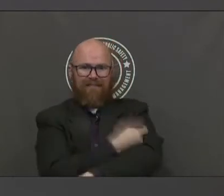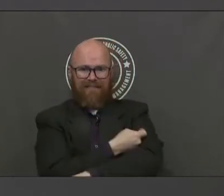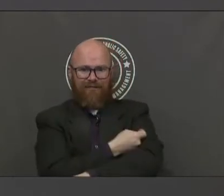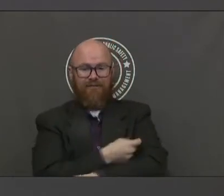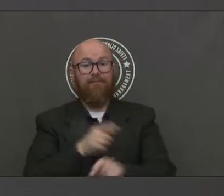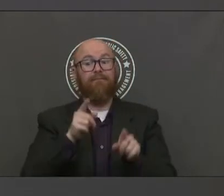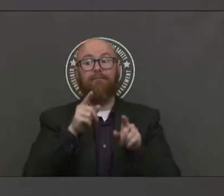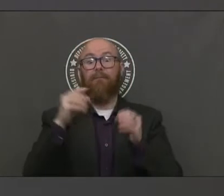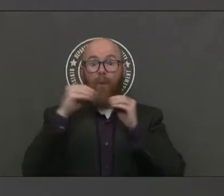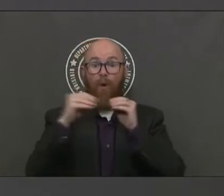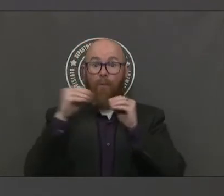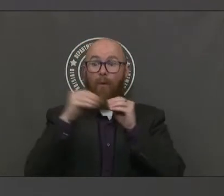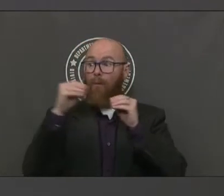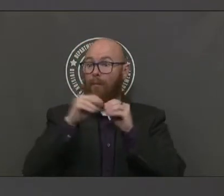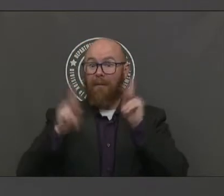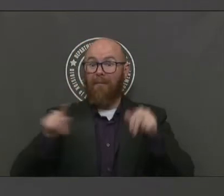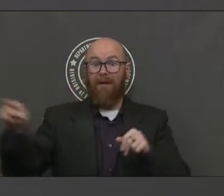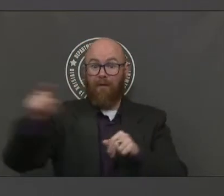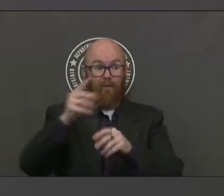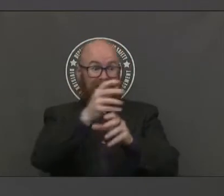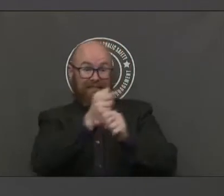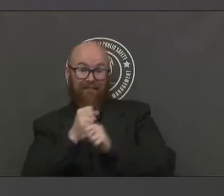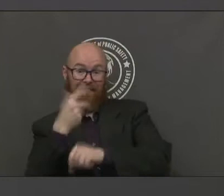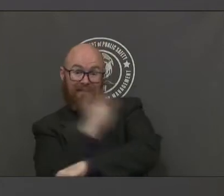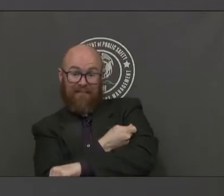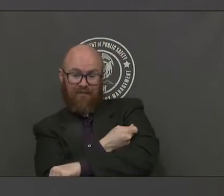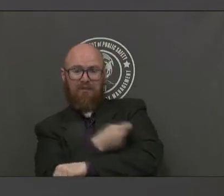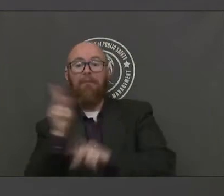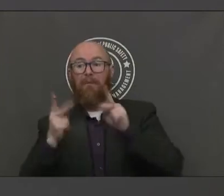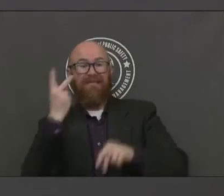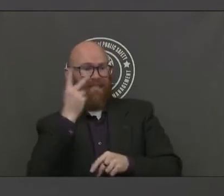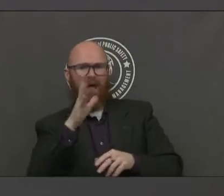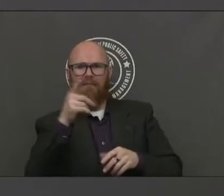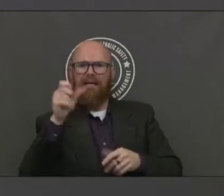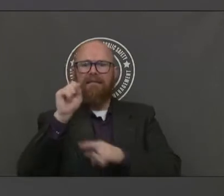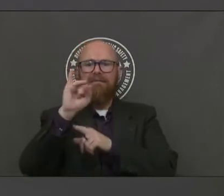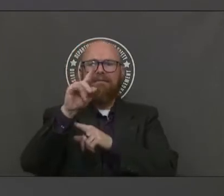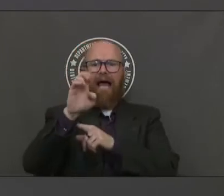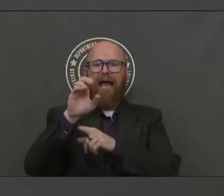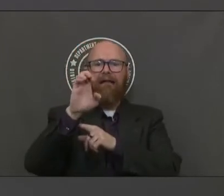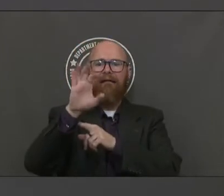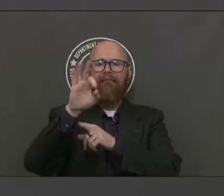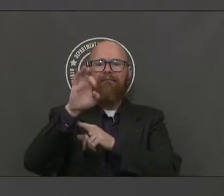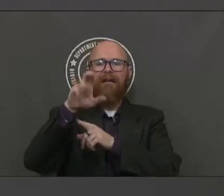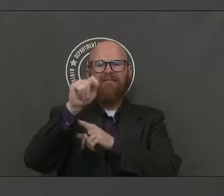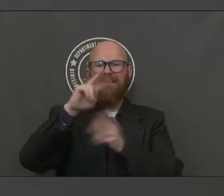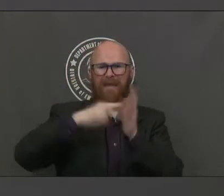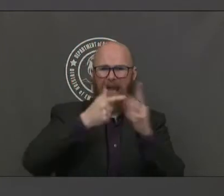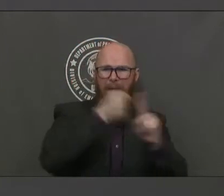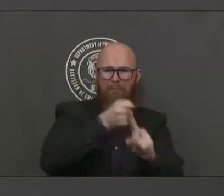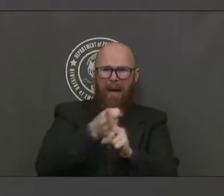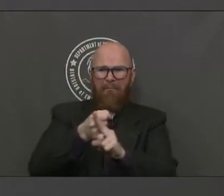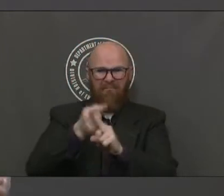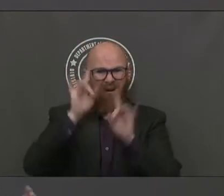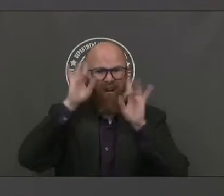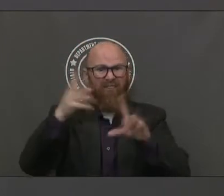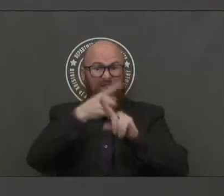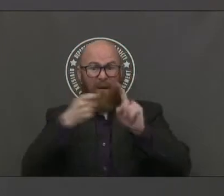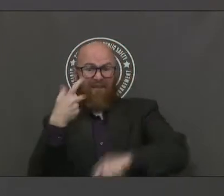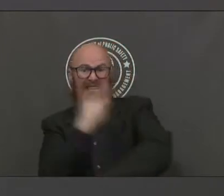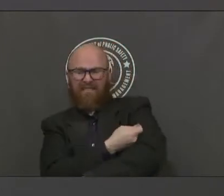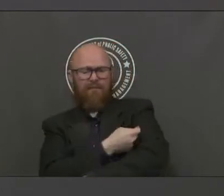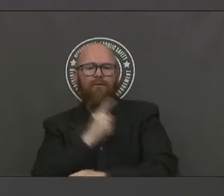vaccine, people see that there are very few side effects. People see that the case rates are coming down and that they're safe and they can get back to normal. That's going